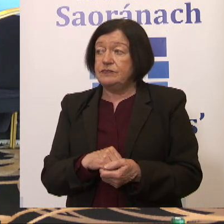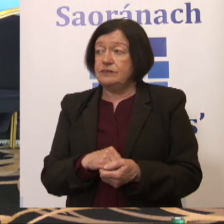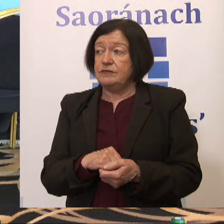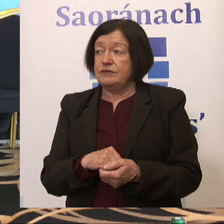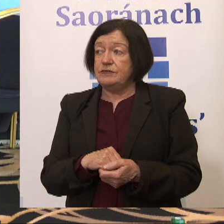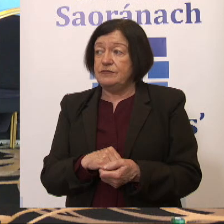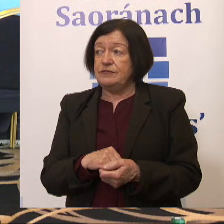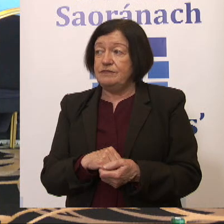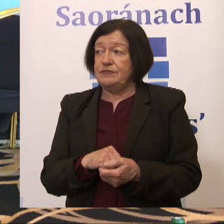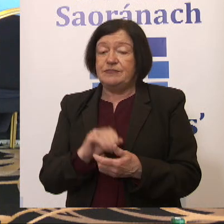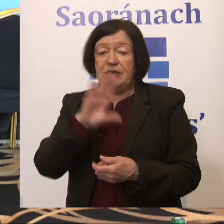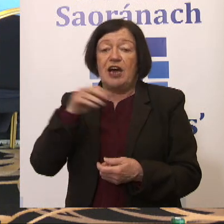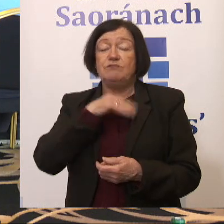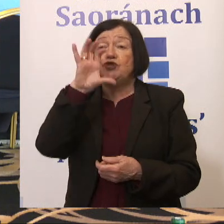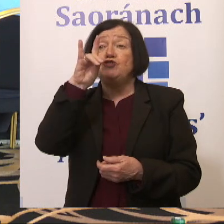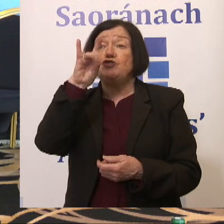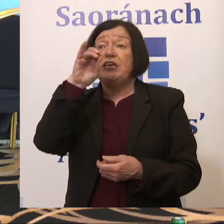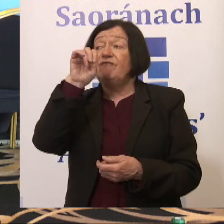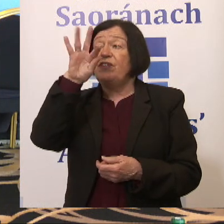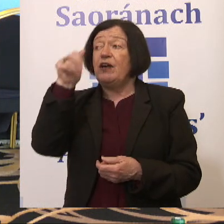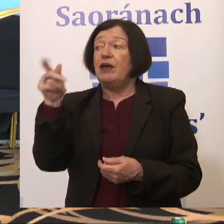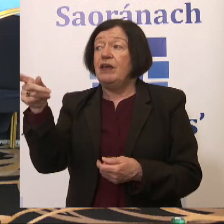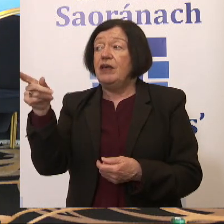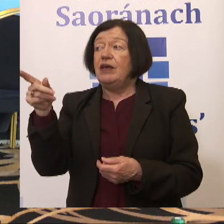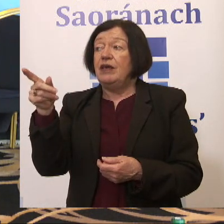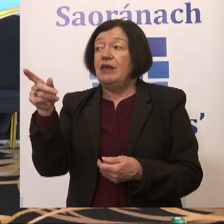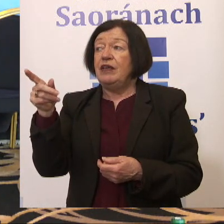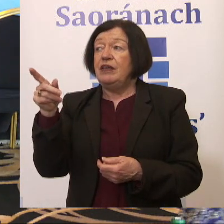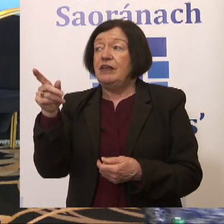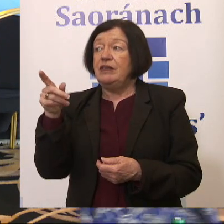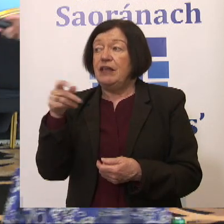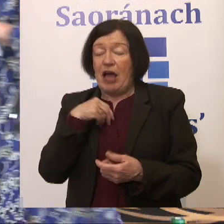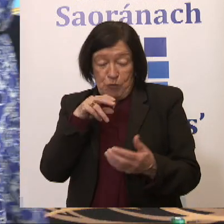Yes. Hi, I'm Shifra. I'm not freestyling the question. So,